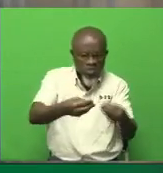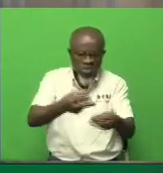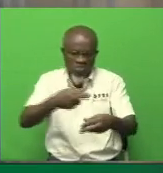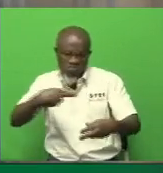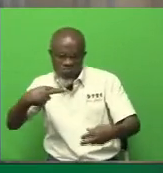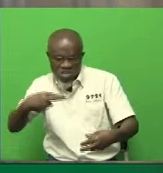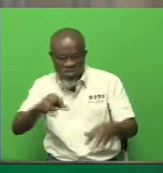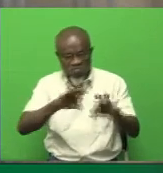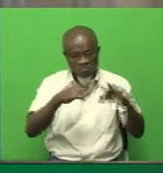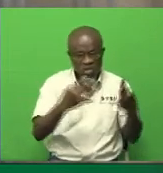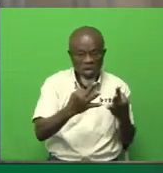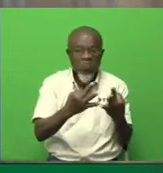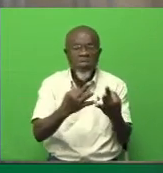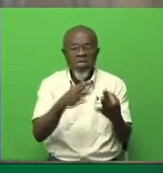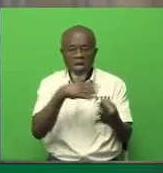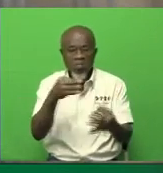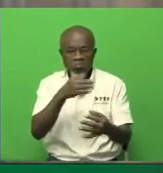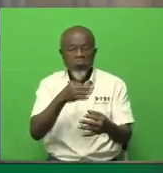finances